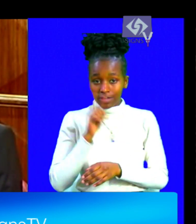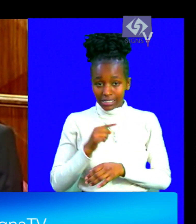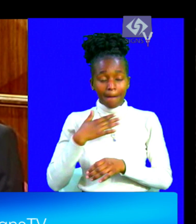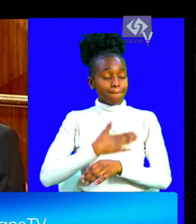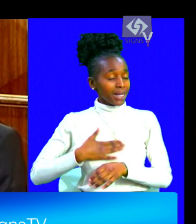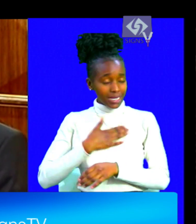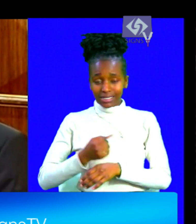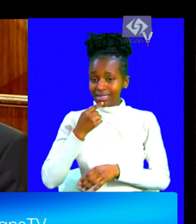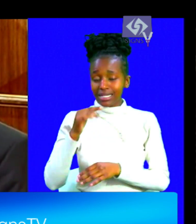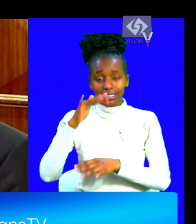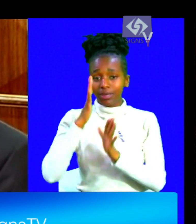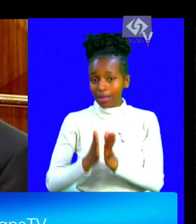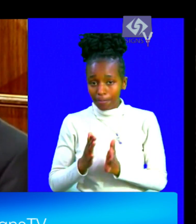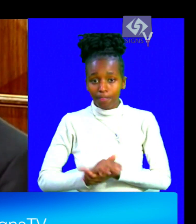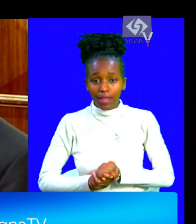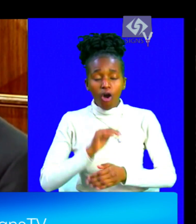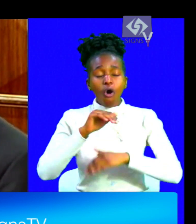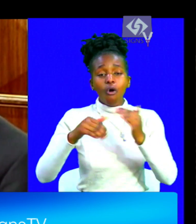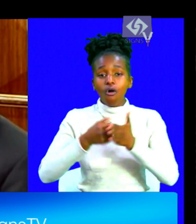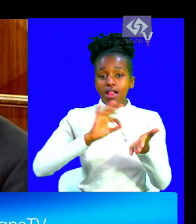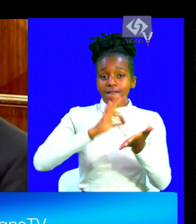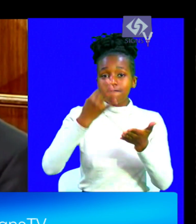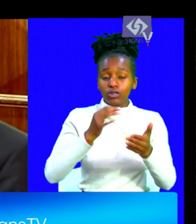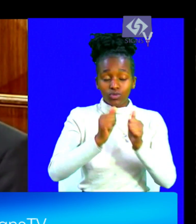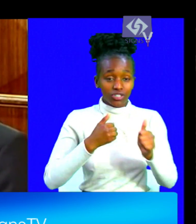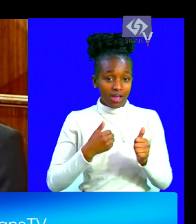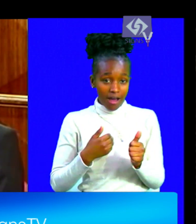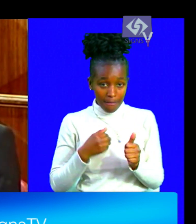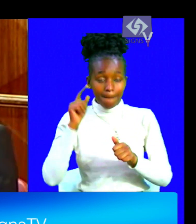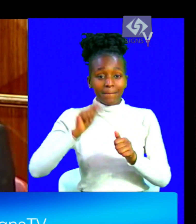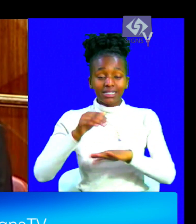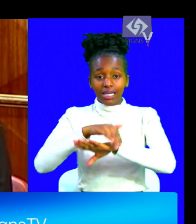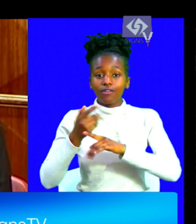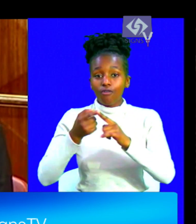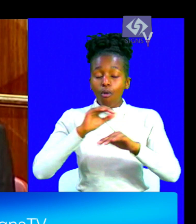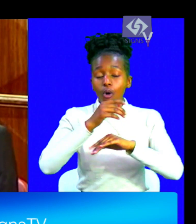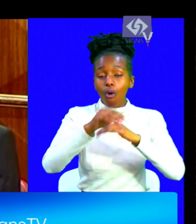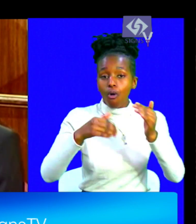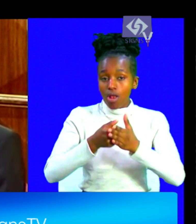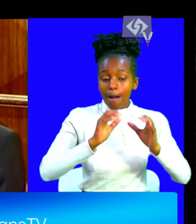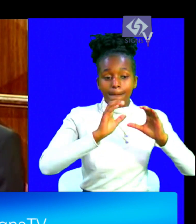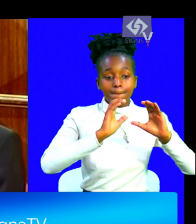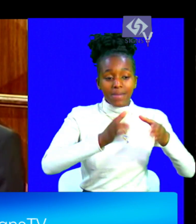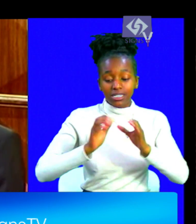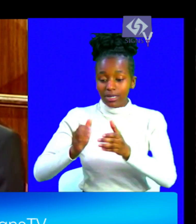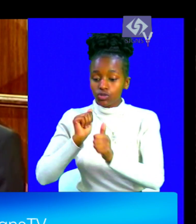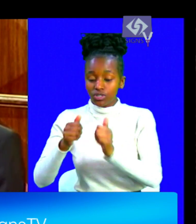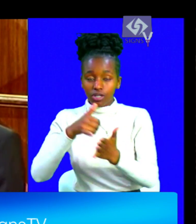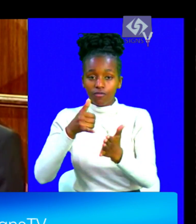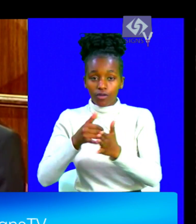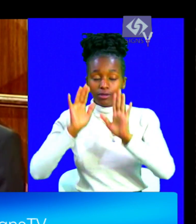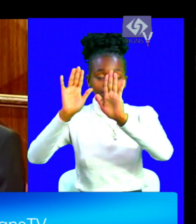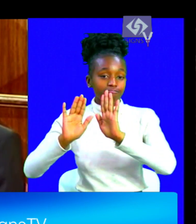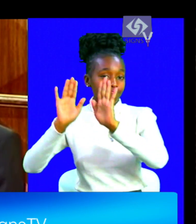the funds should be sourced from political parties that were involved in those losses, Mr. Speaker.